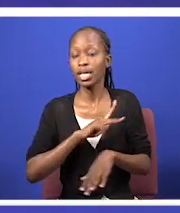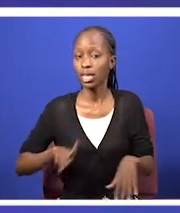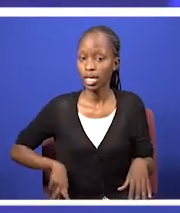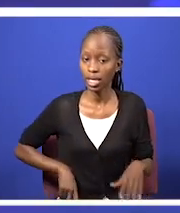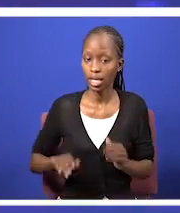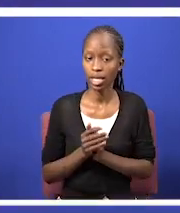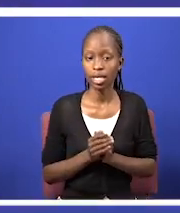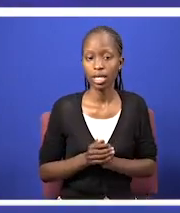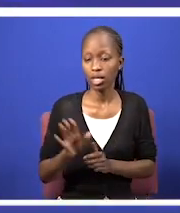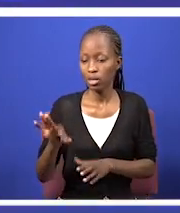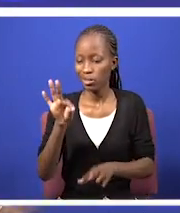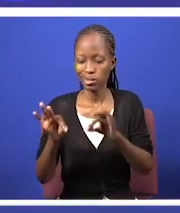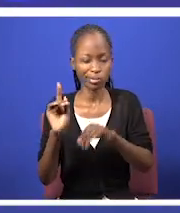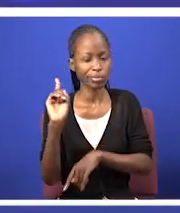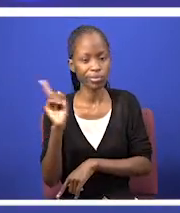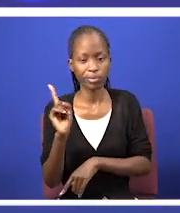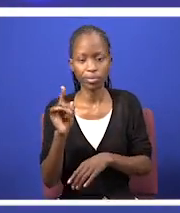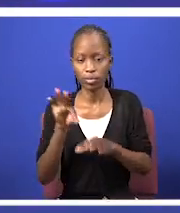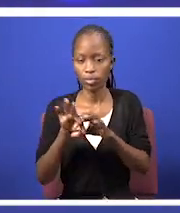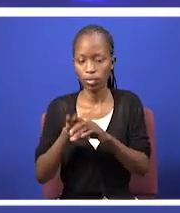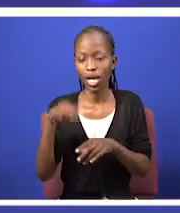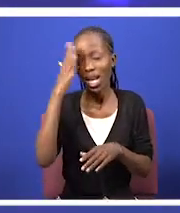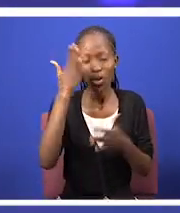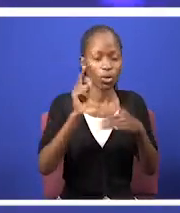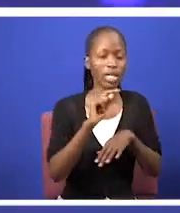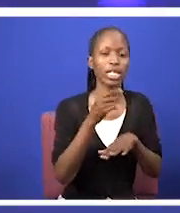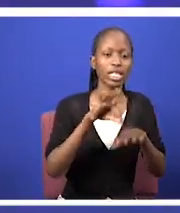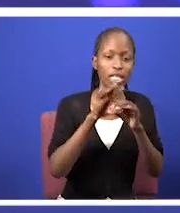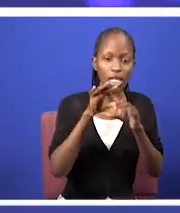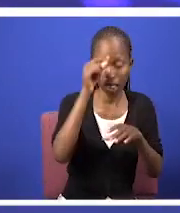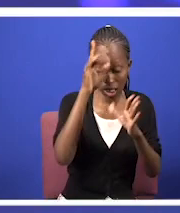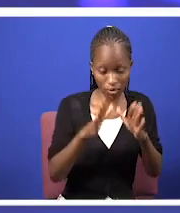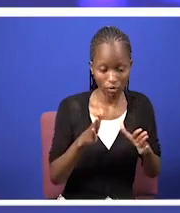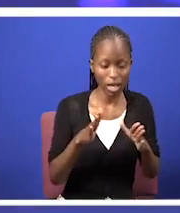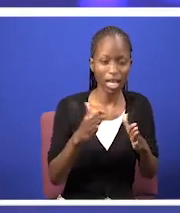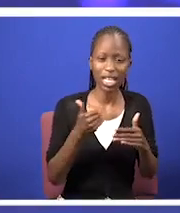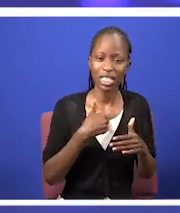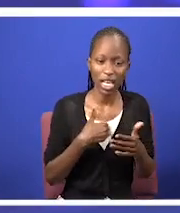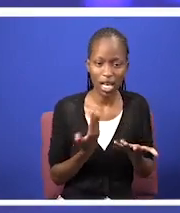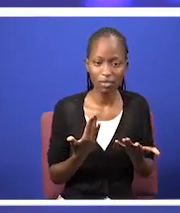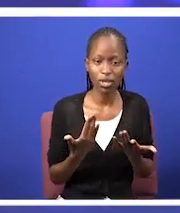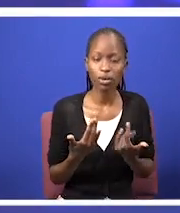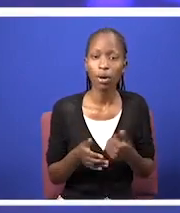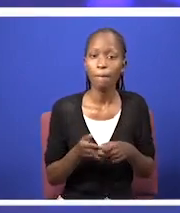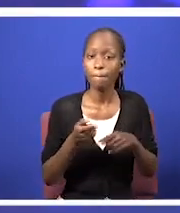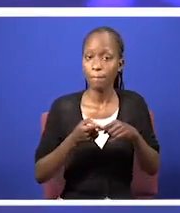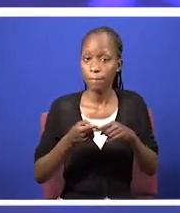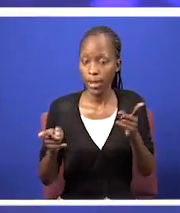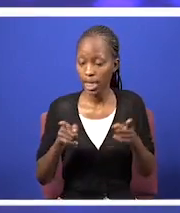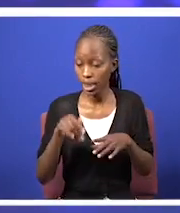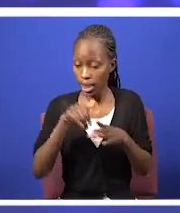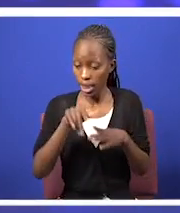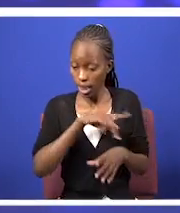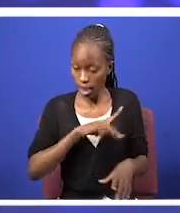king. He's not elected, he's not voted for. I know we have governors here in Kenya and we're about to elect some of them. But in the